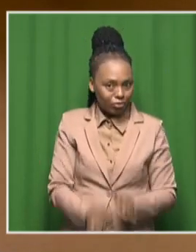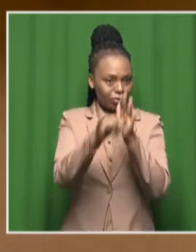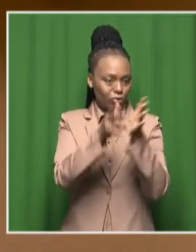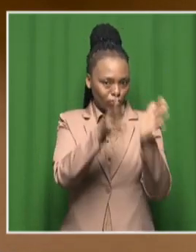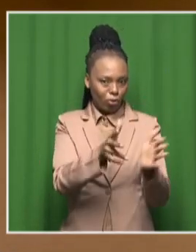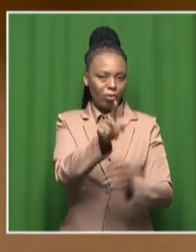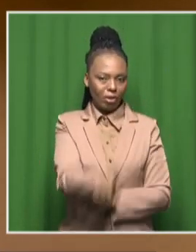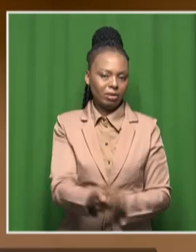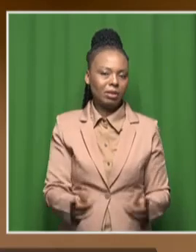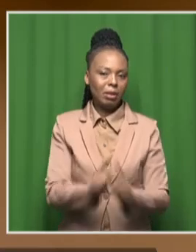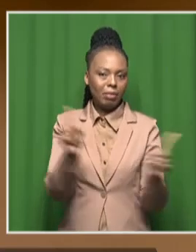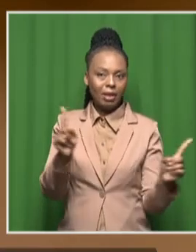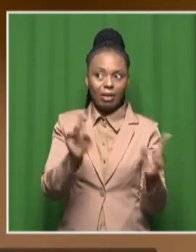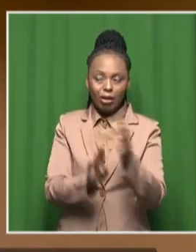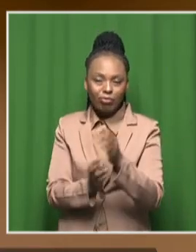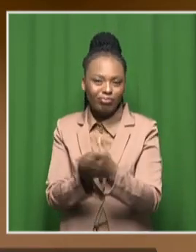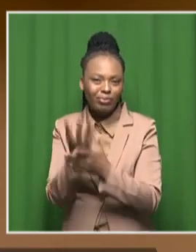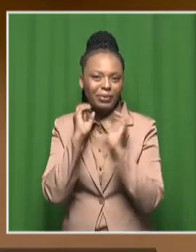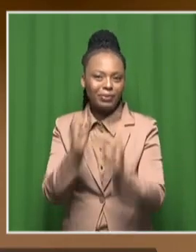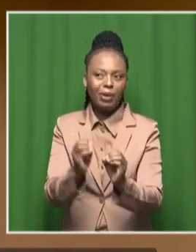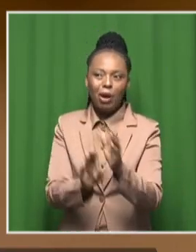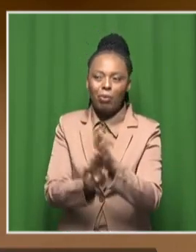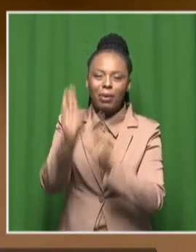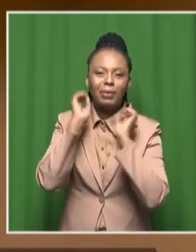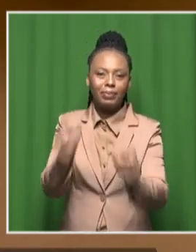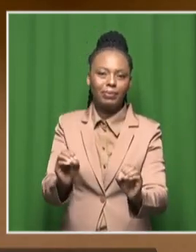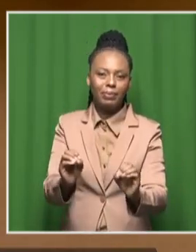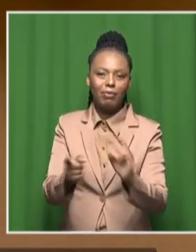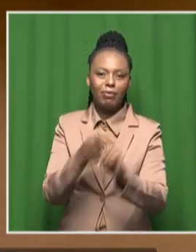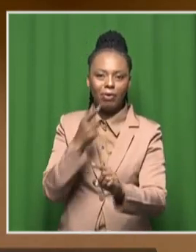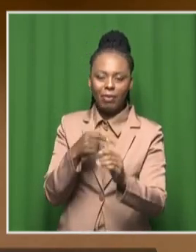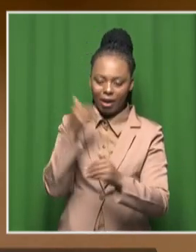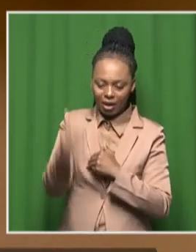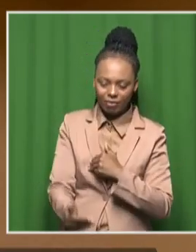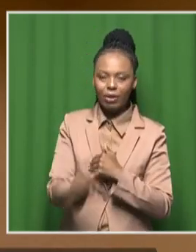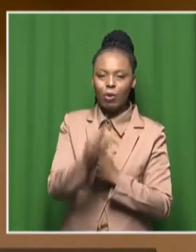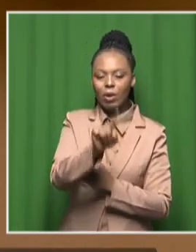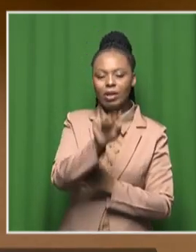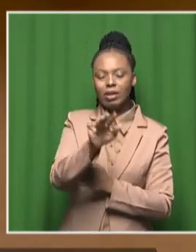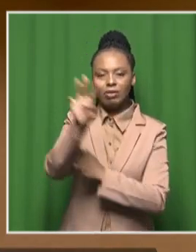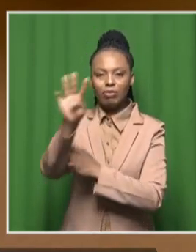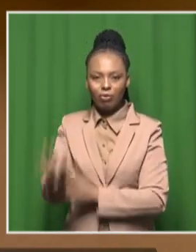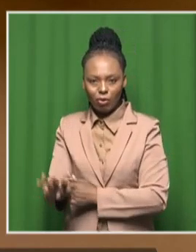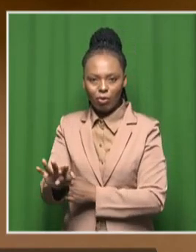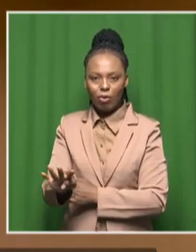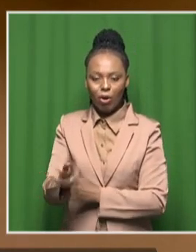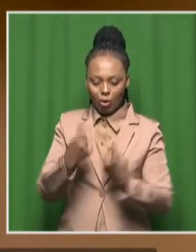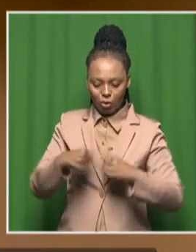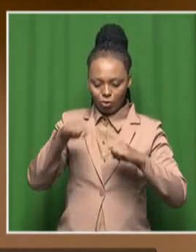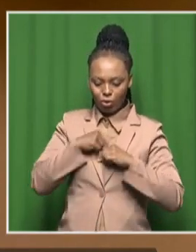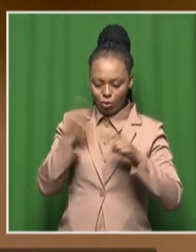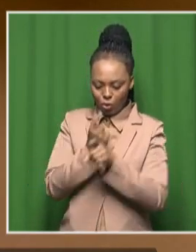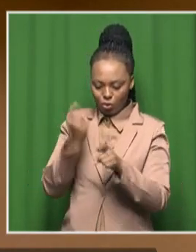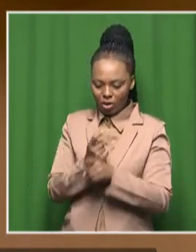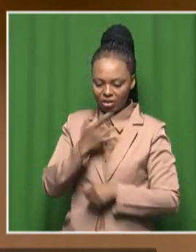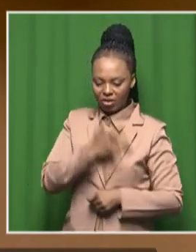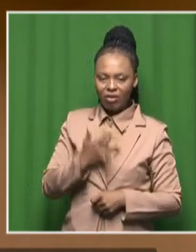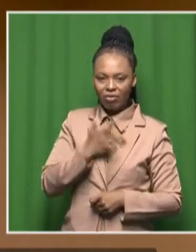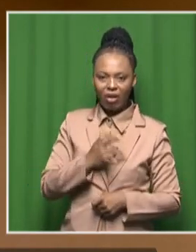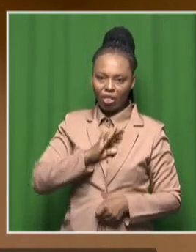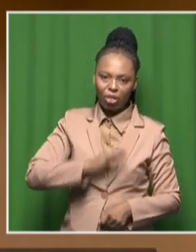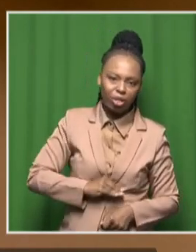progress post-1994 is that many of us are still subjugated. They still feel less